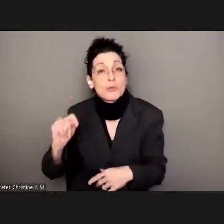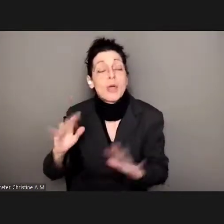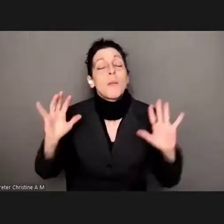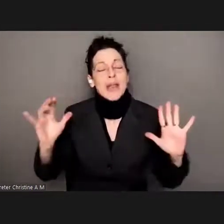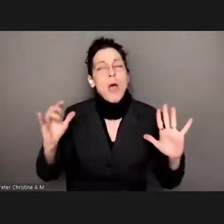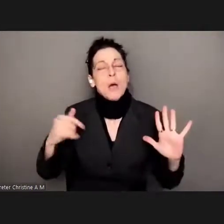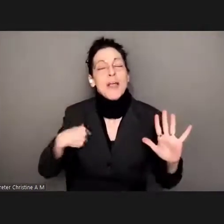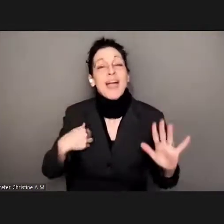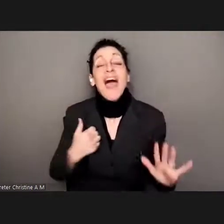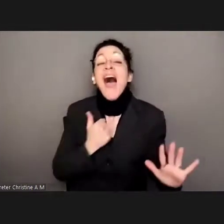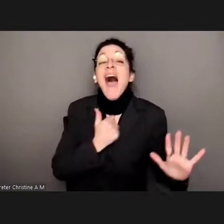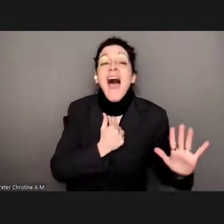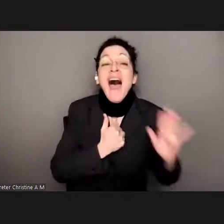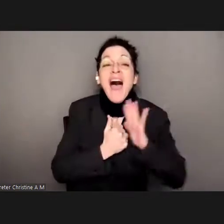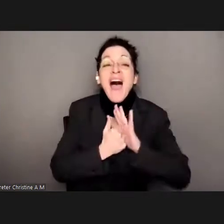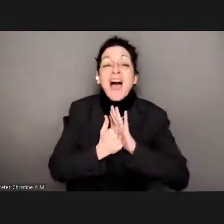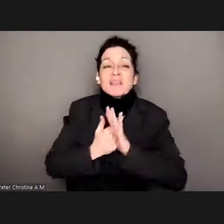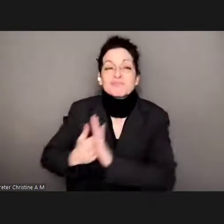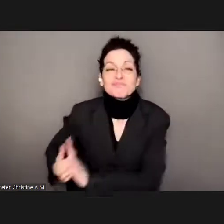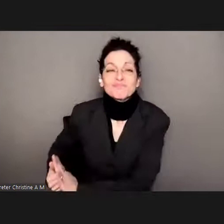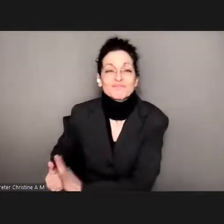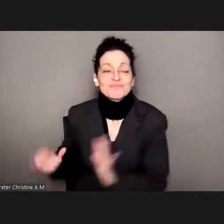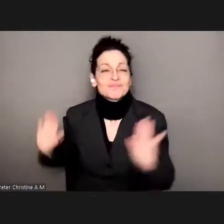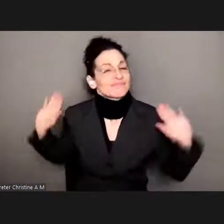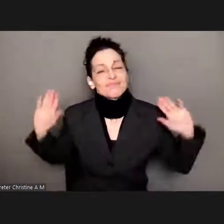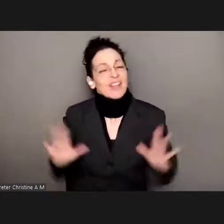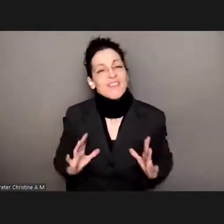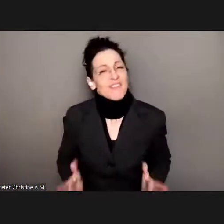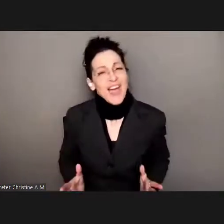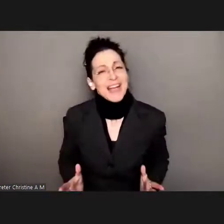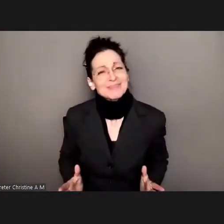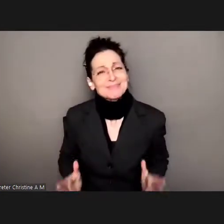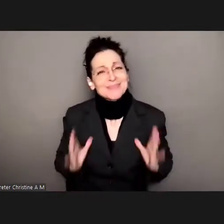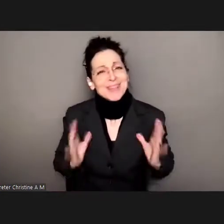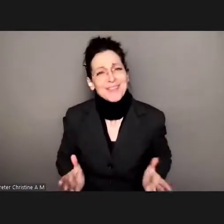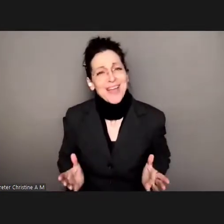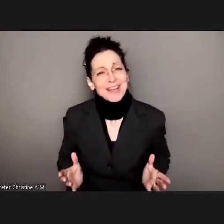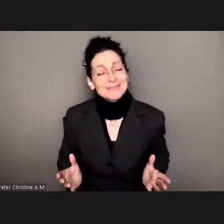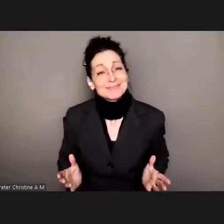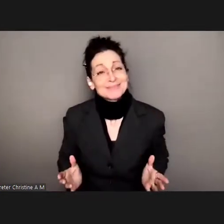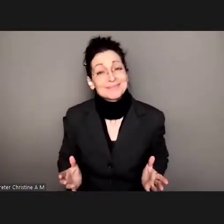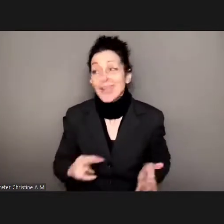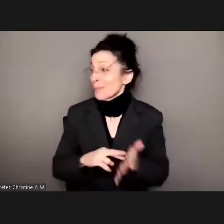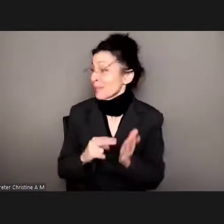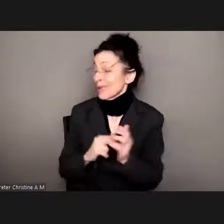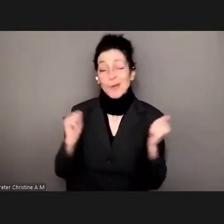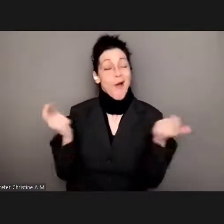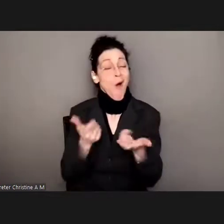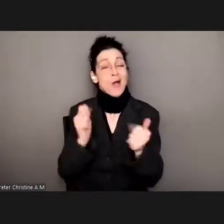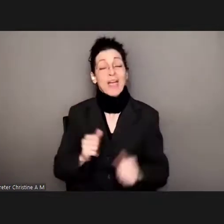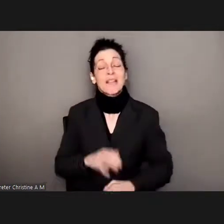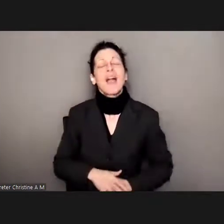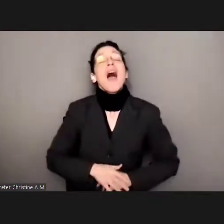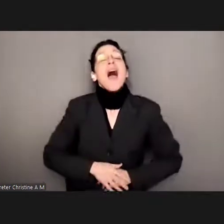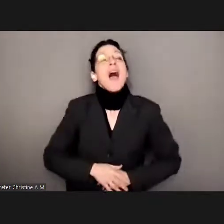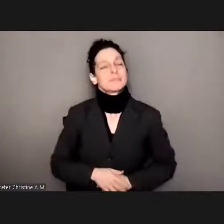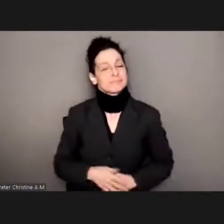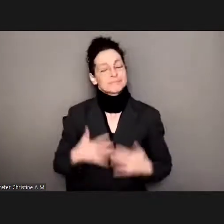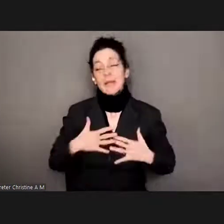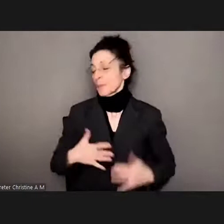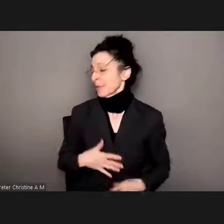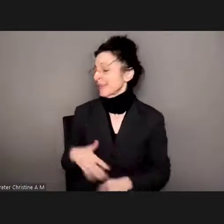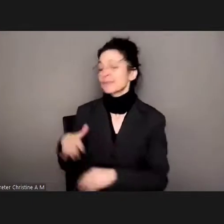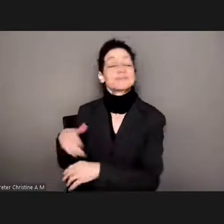look at a handout together. We could probably all use an extra second to pet our cat or take a drink of water. Oh, and